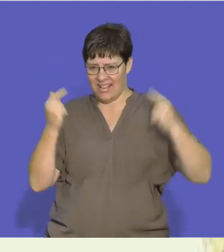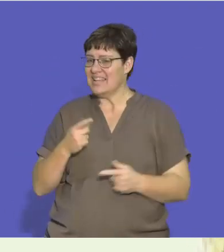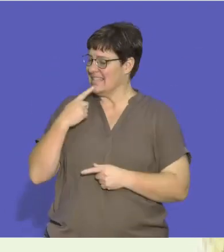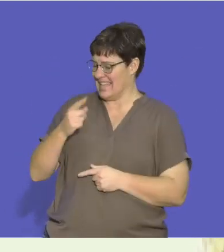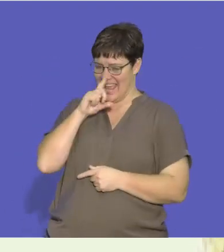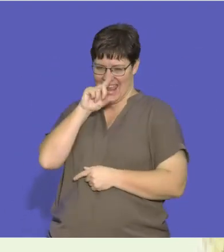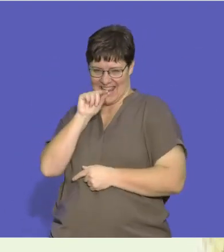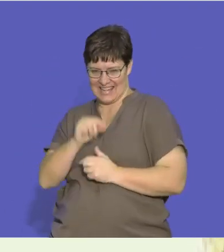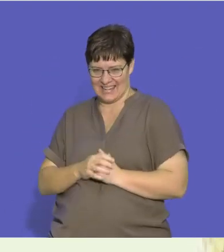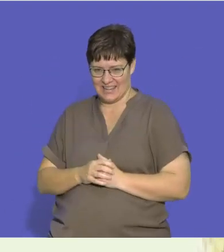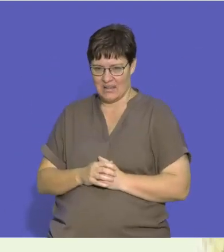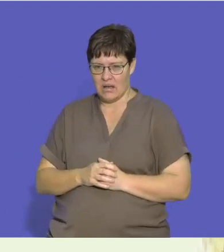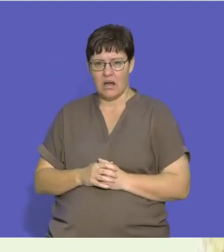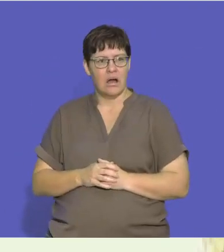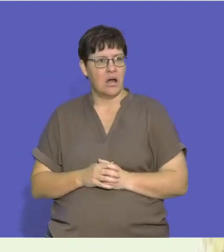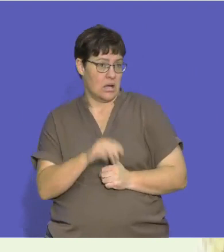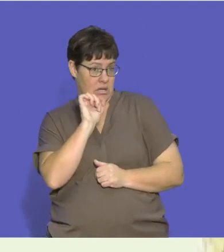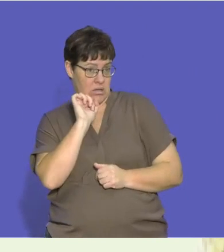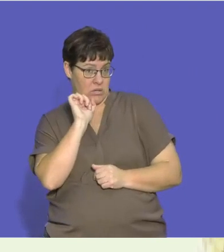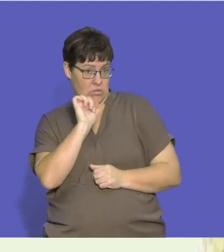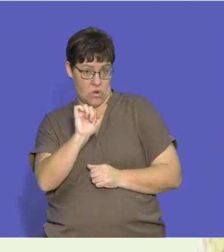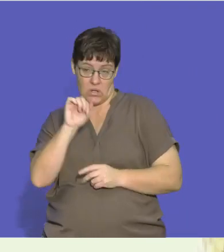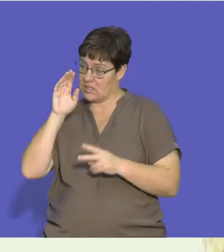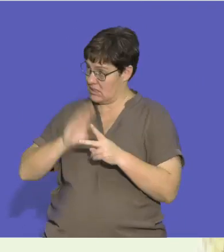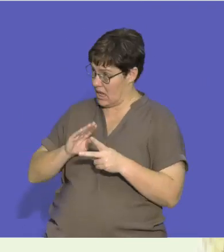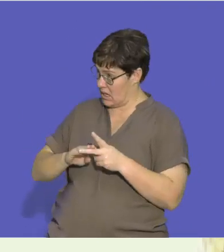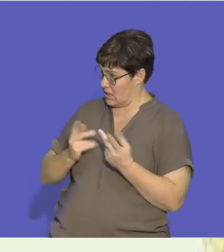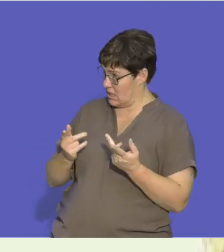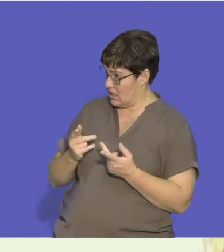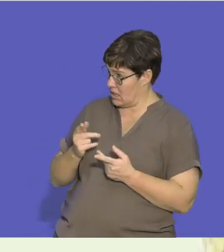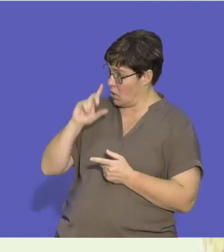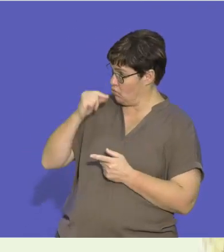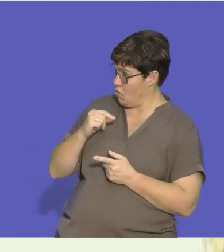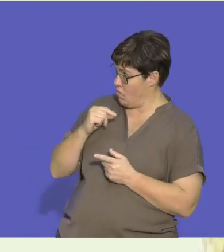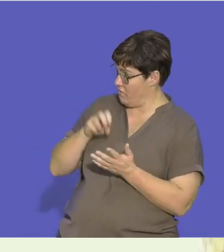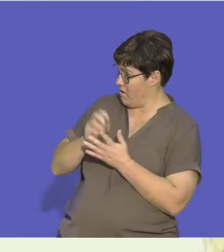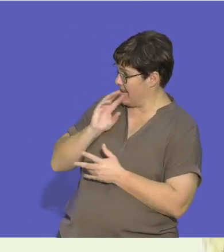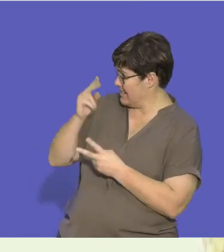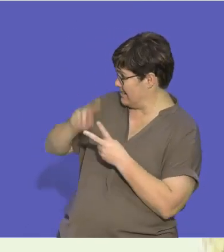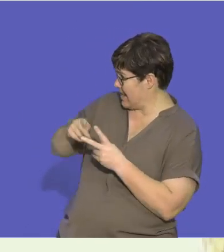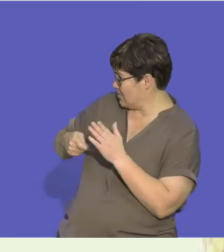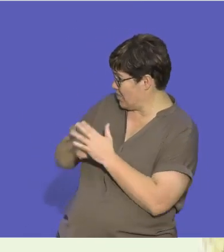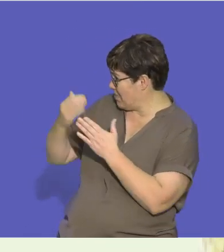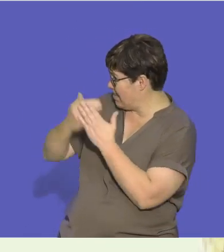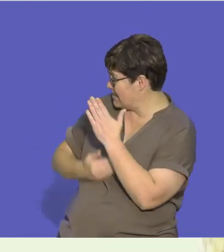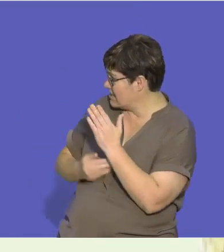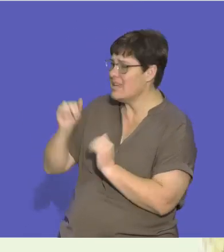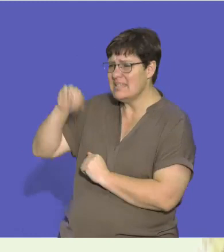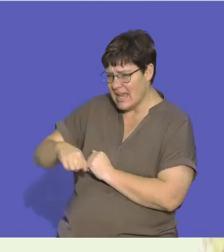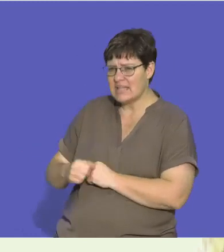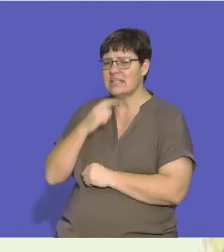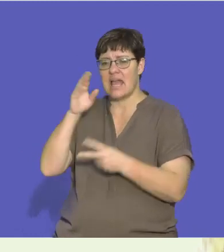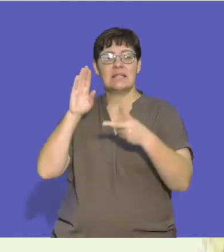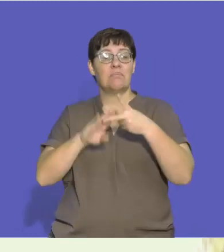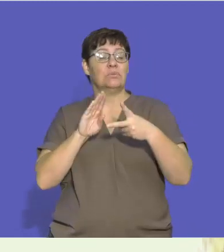said Mrs. Hen. Your second shopping list? Crow and Frog asked. Yes, it says